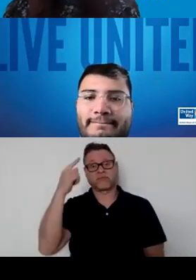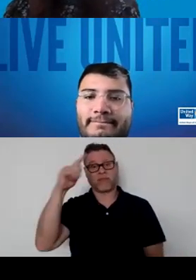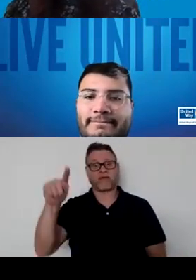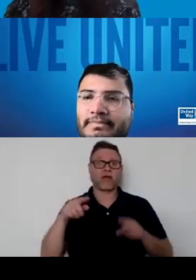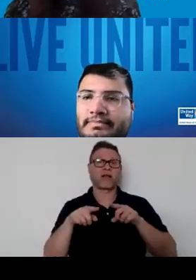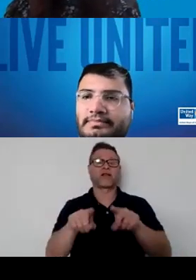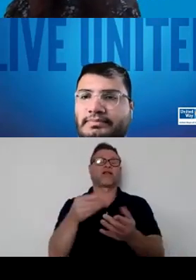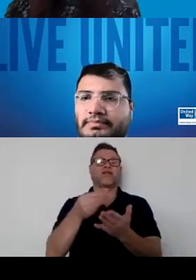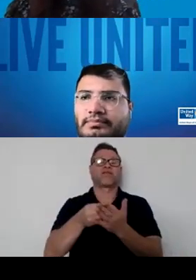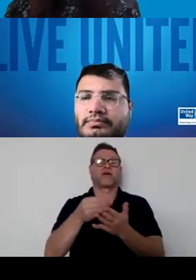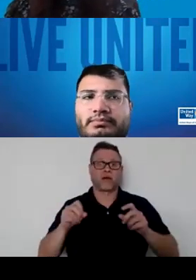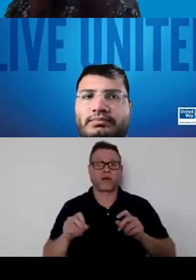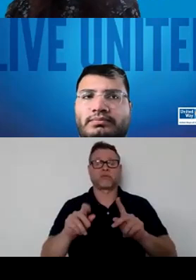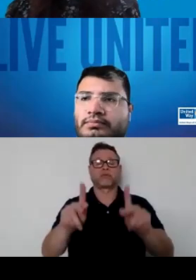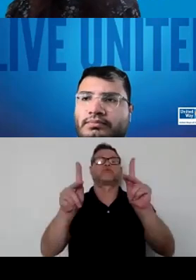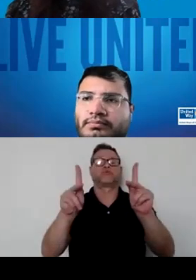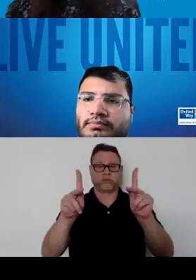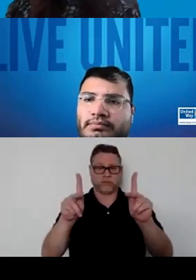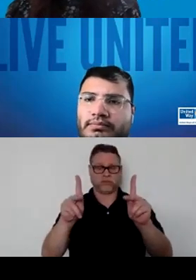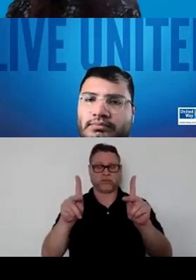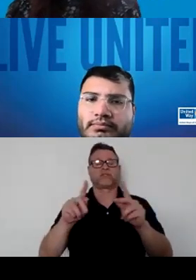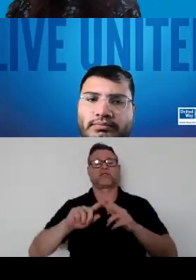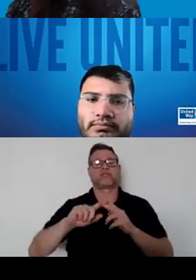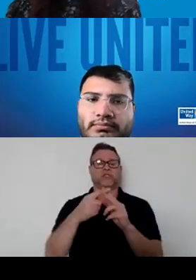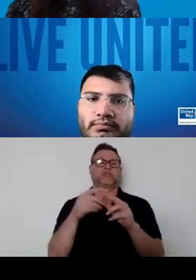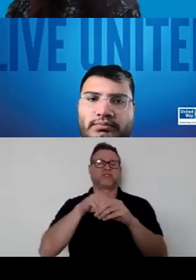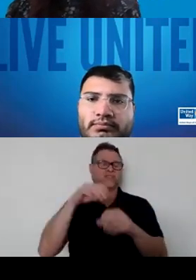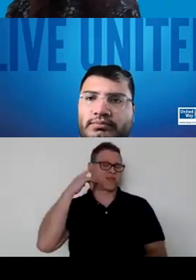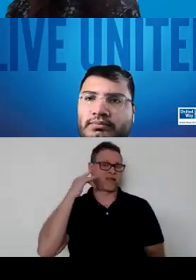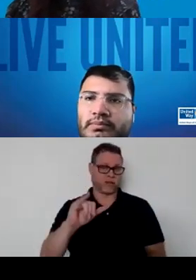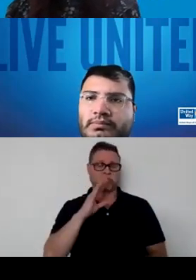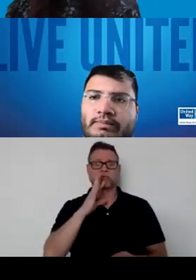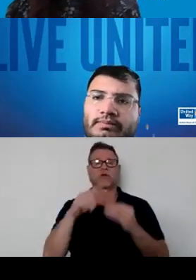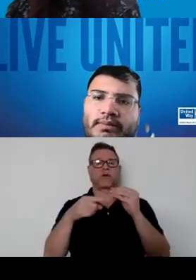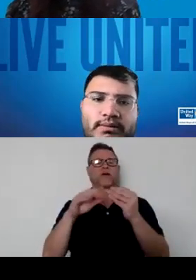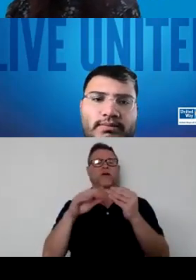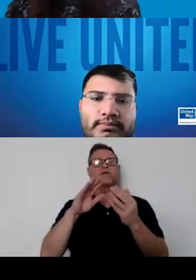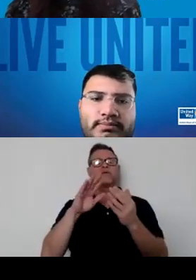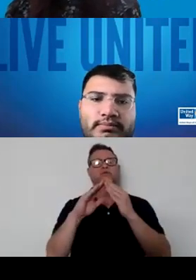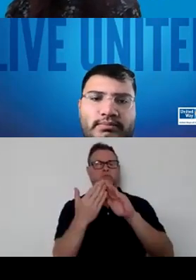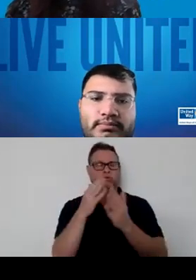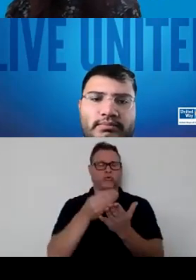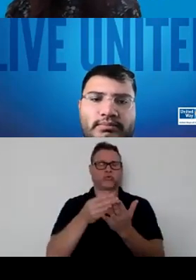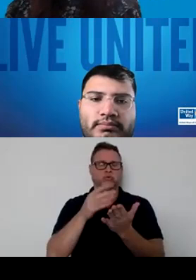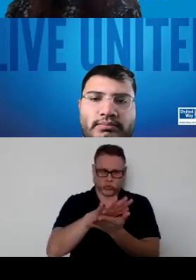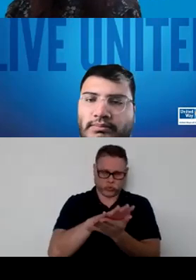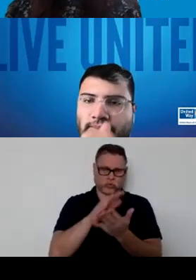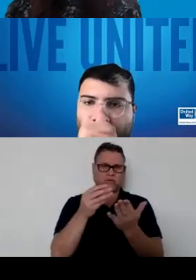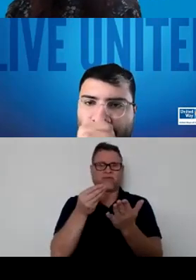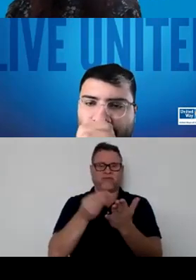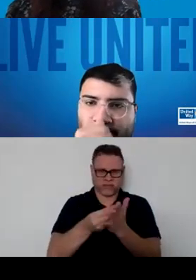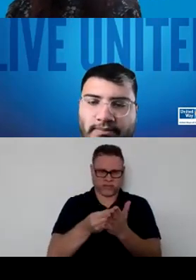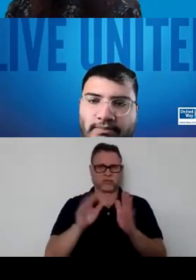funding opportunities and initiatives in California. And we're going to talk today about community schools funding. We have the great honor